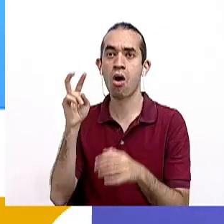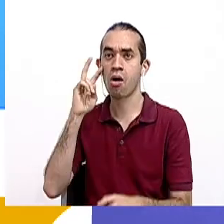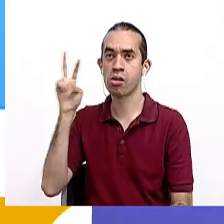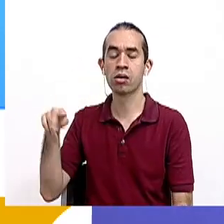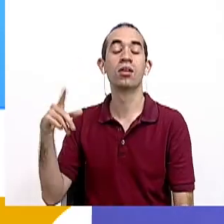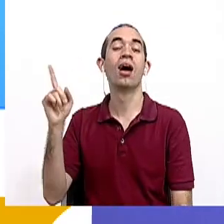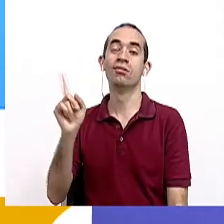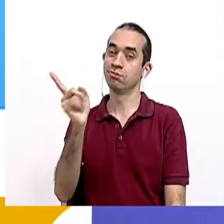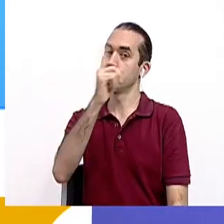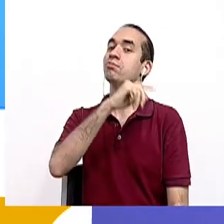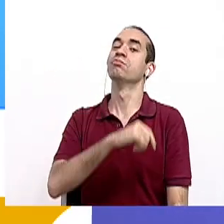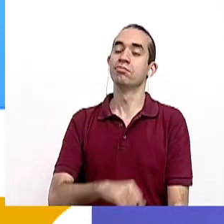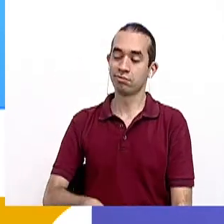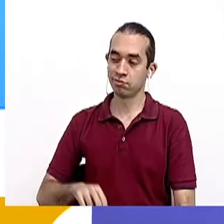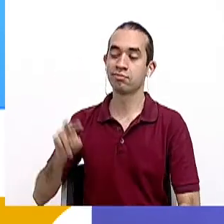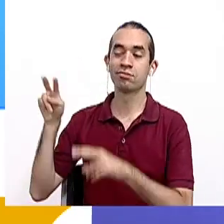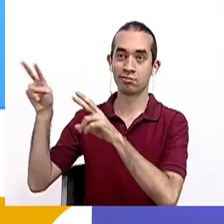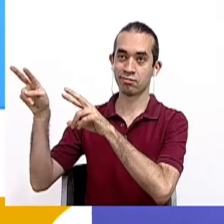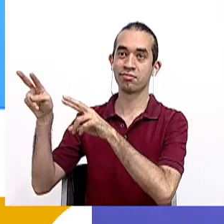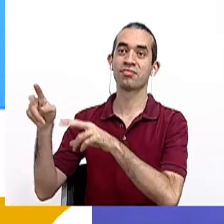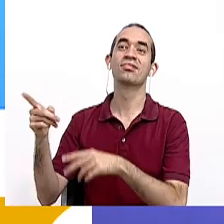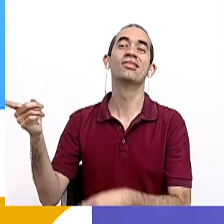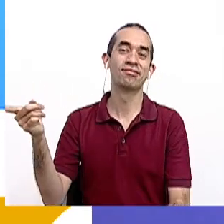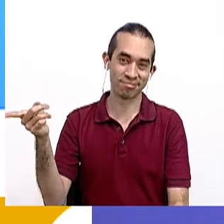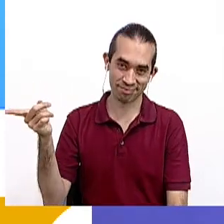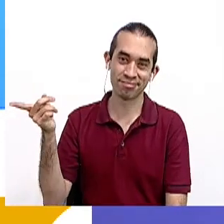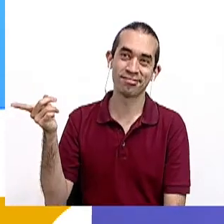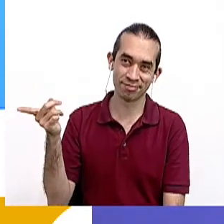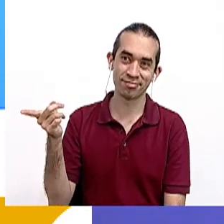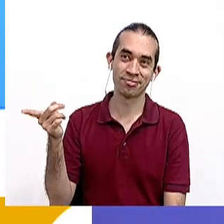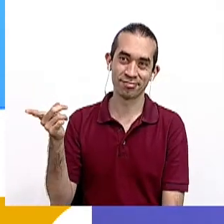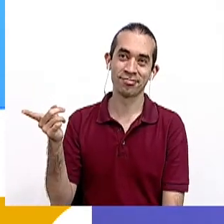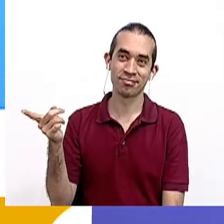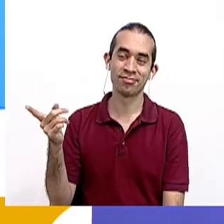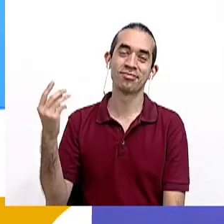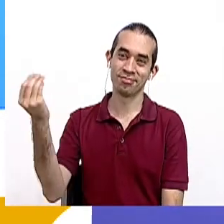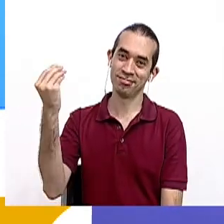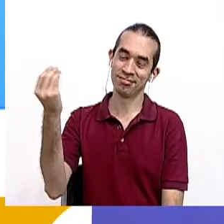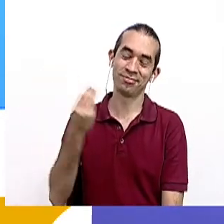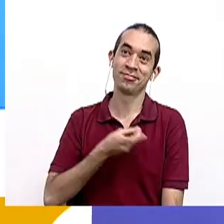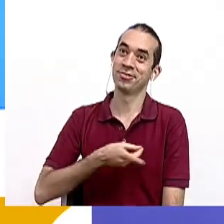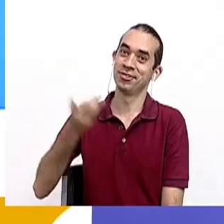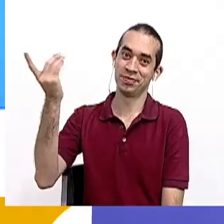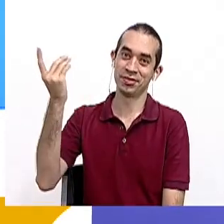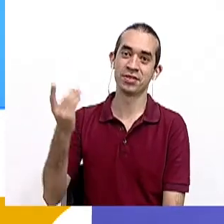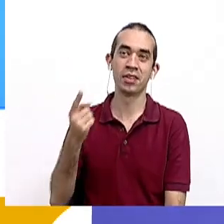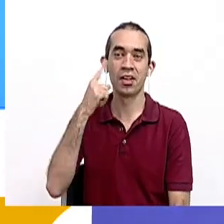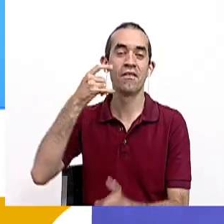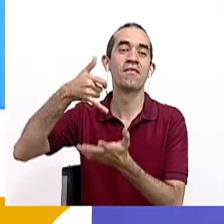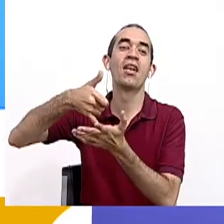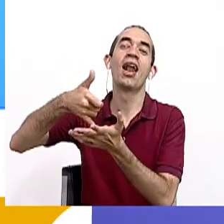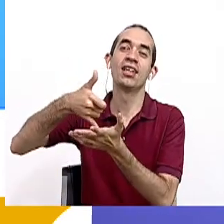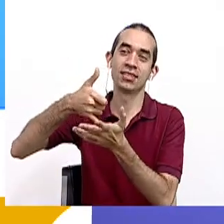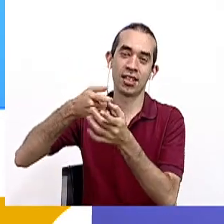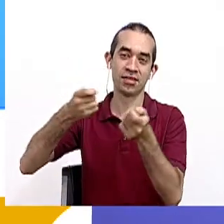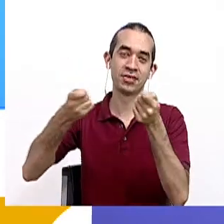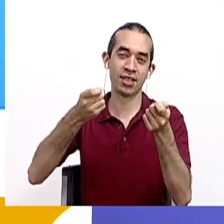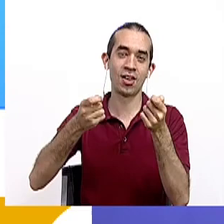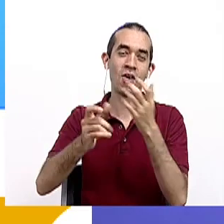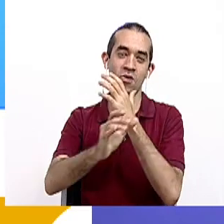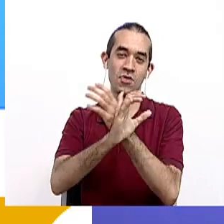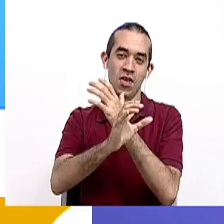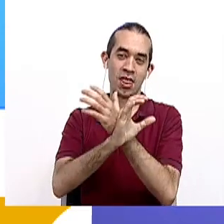All right. Oh, look at this. These people, my God. Fragile, handle with